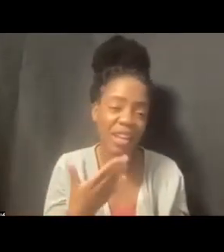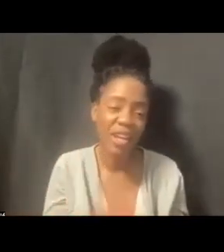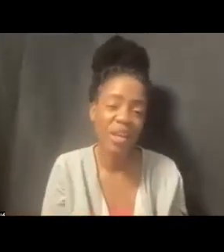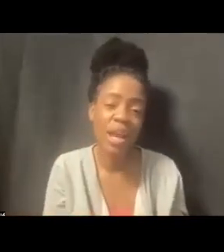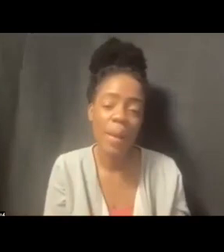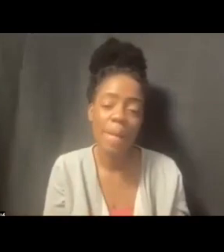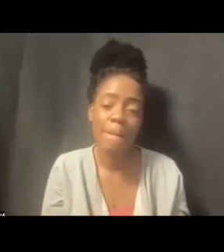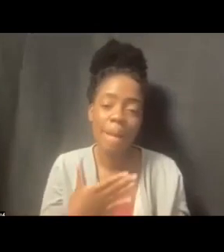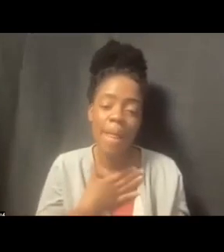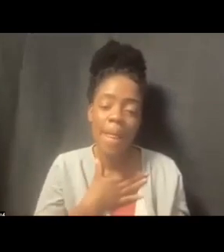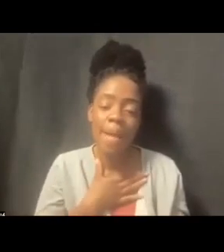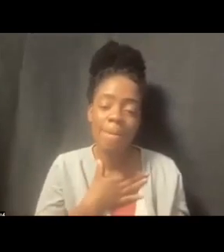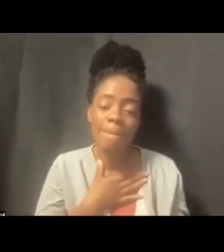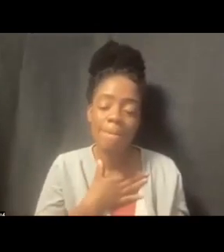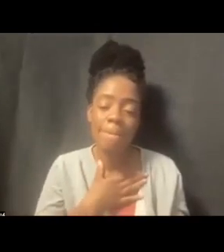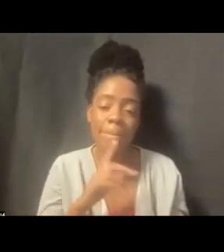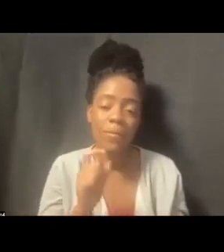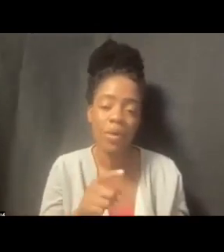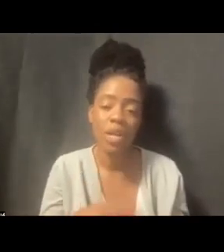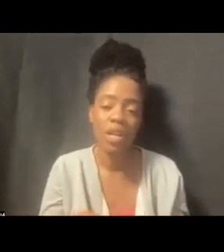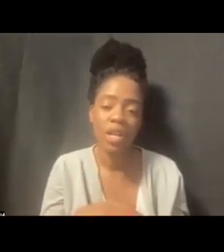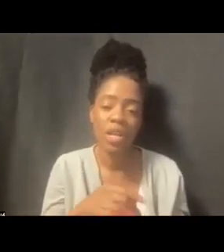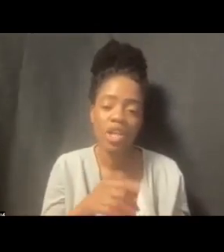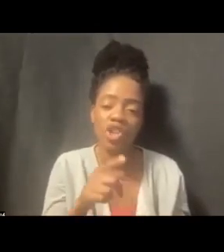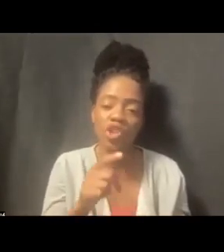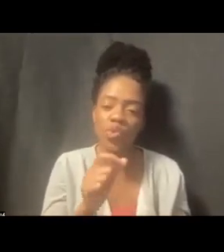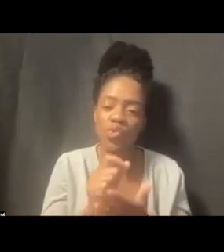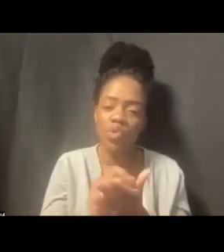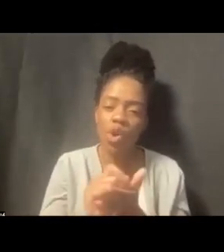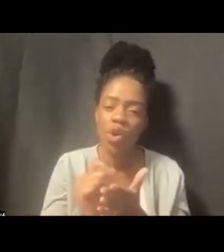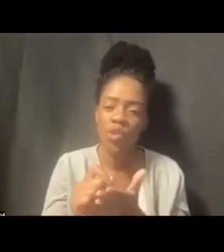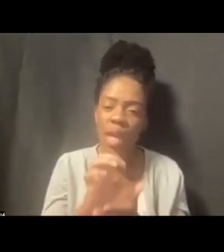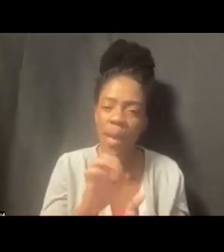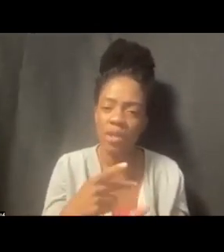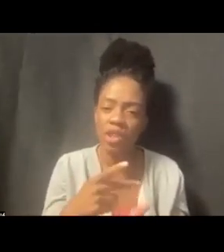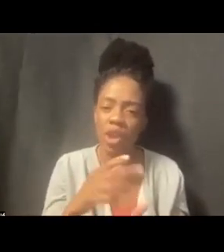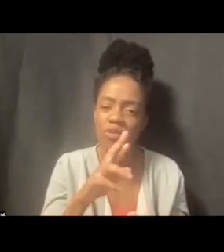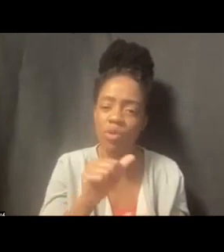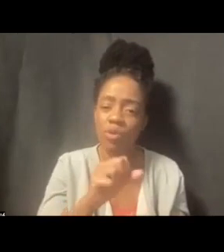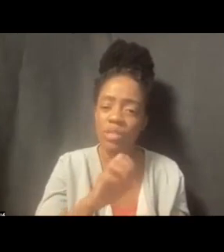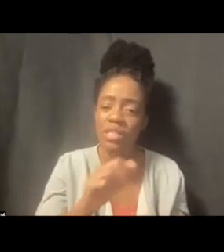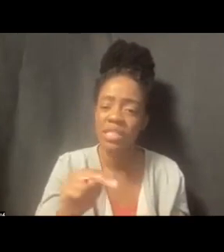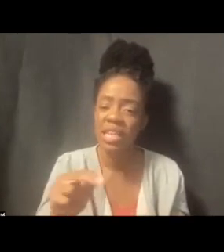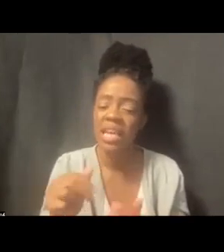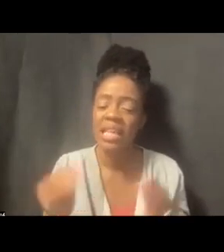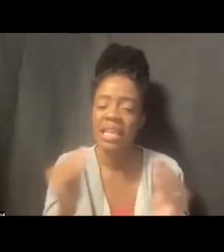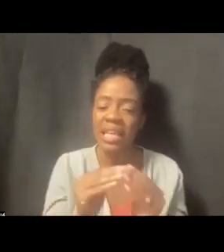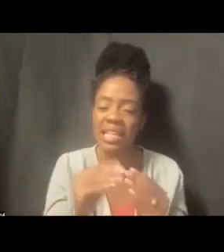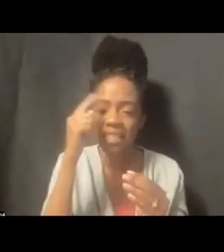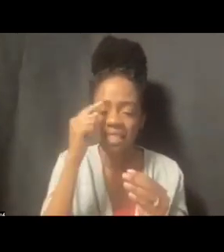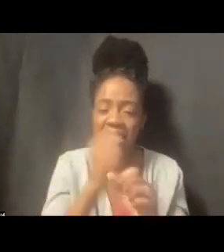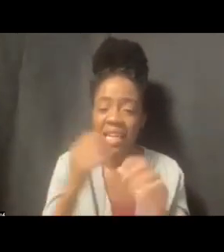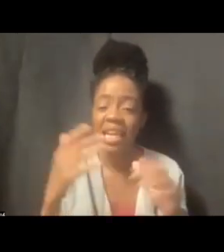My question is, as part of Zimmerman and Berg, you wrote that groundbreaking episode of Roseanne, Don't Ask, Don't Tell, you know, the kiss scene with Muriel Hemingway and